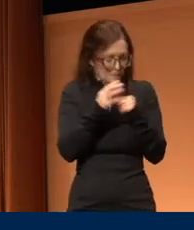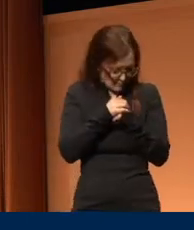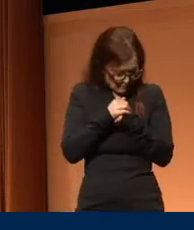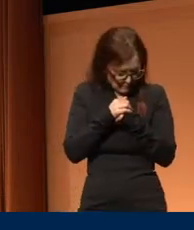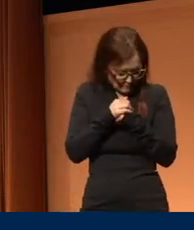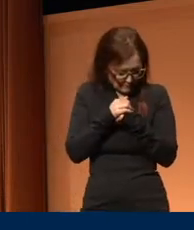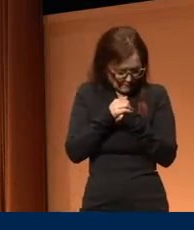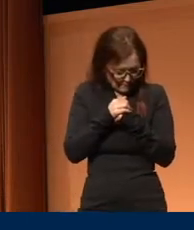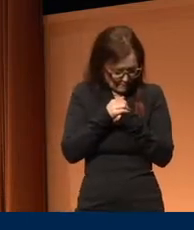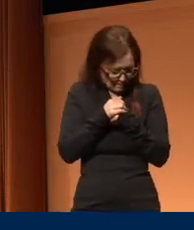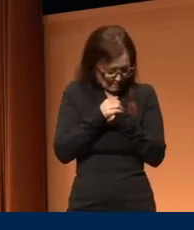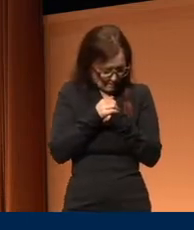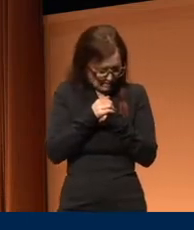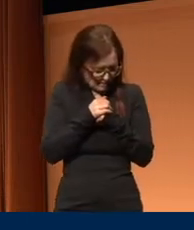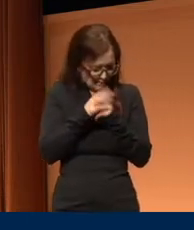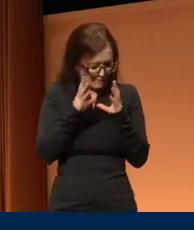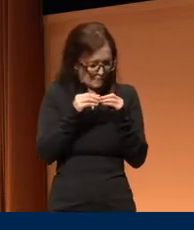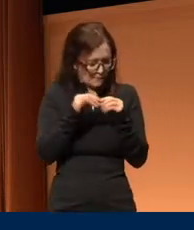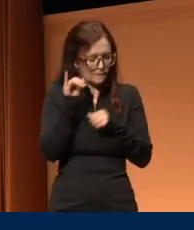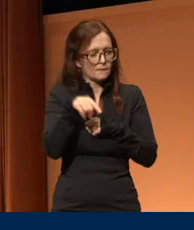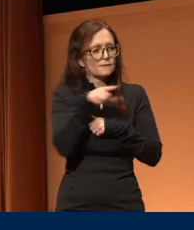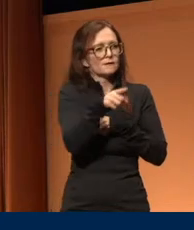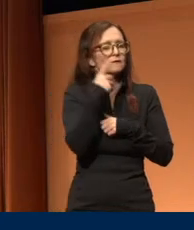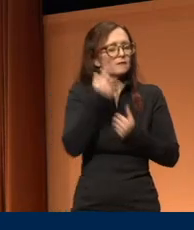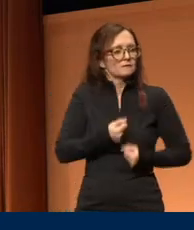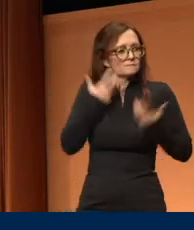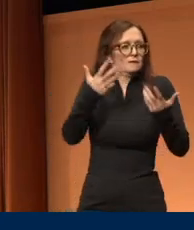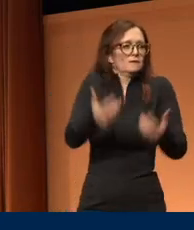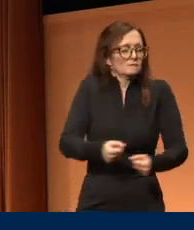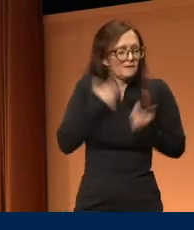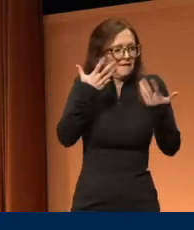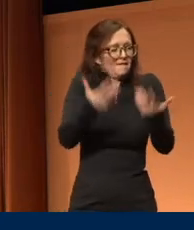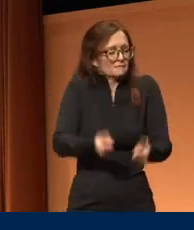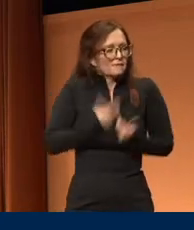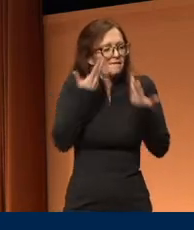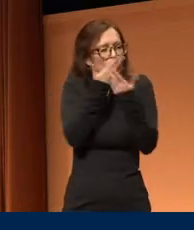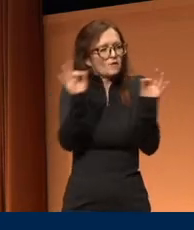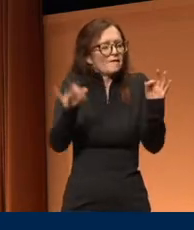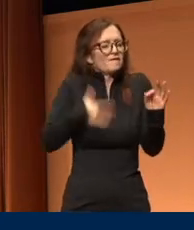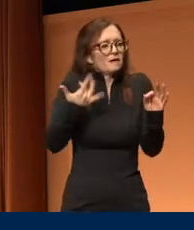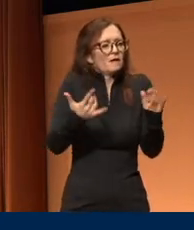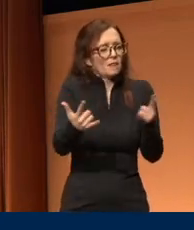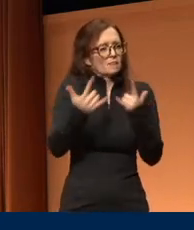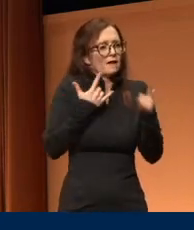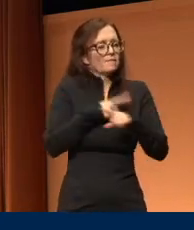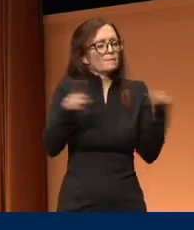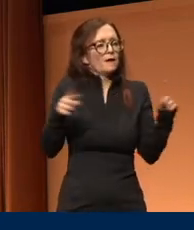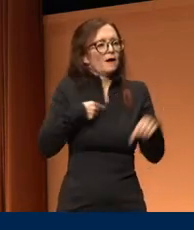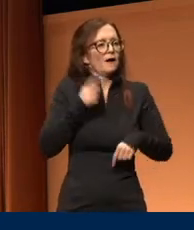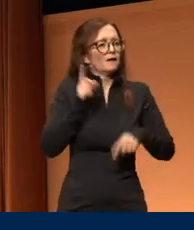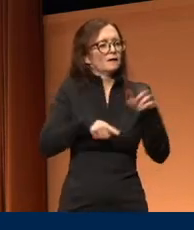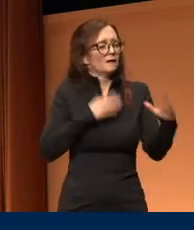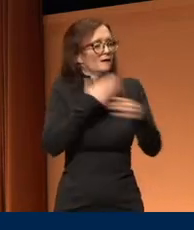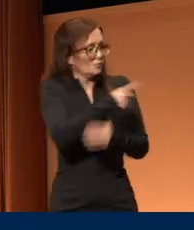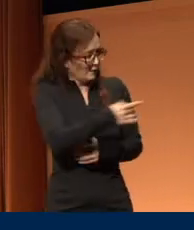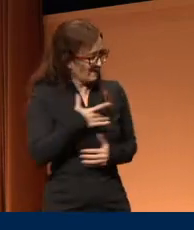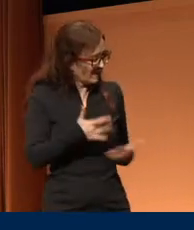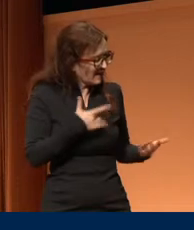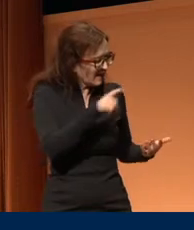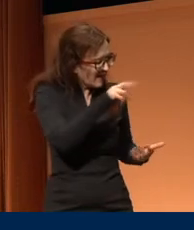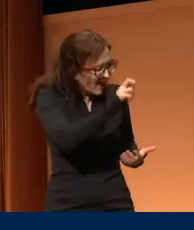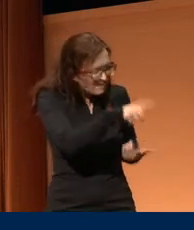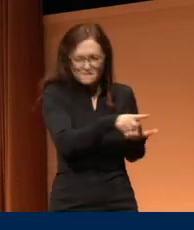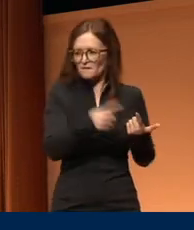the convention, once I feel free to express what I want and I feel loved," I couldn't help but interrupt him. "You feel